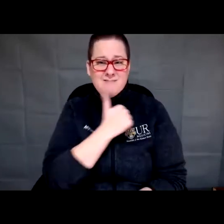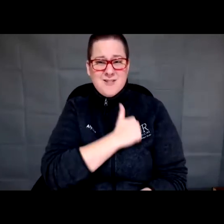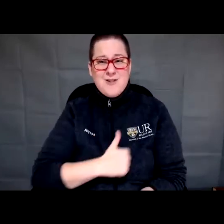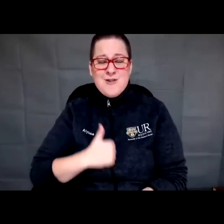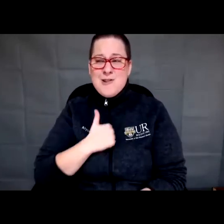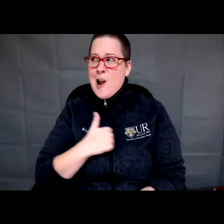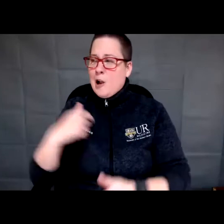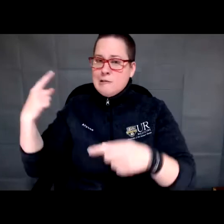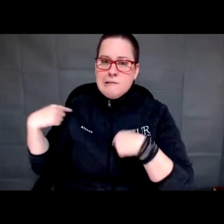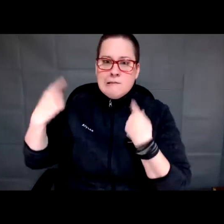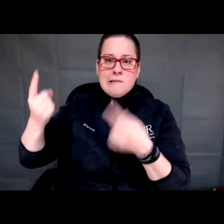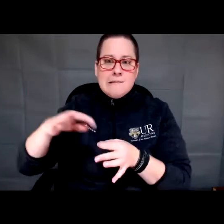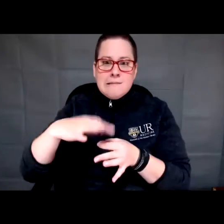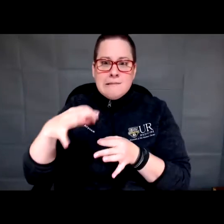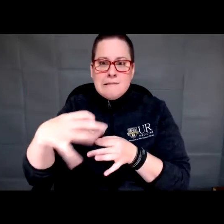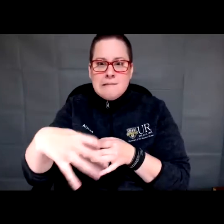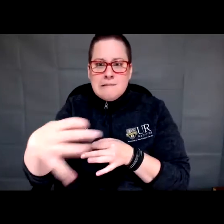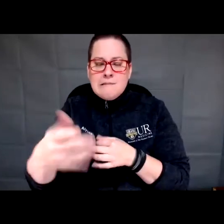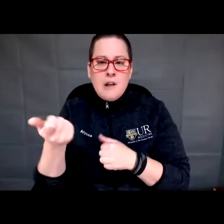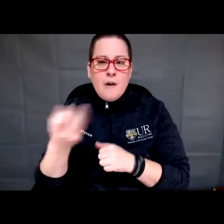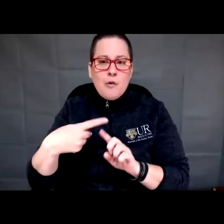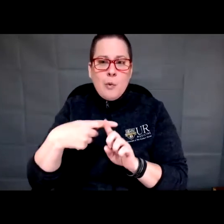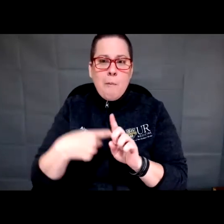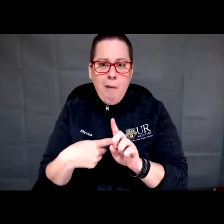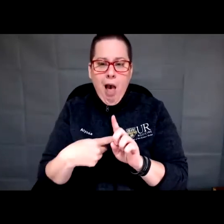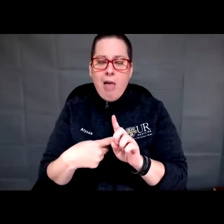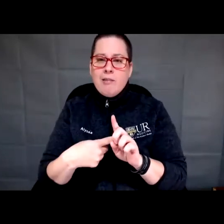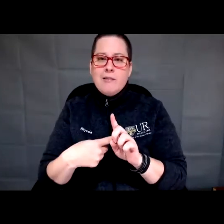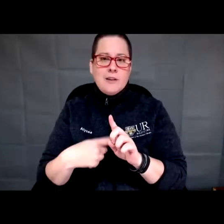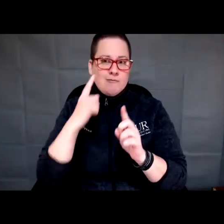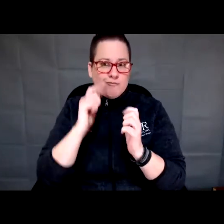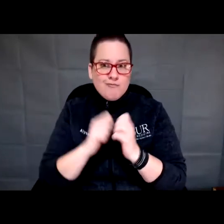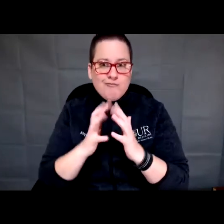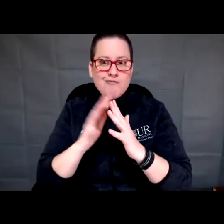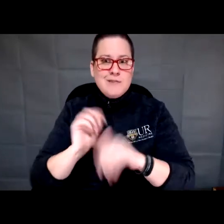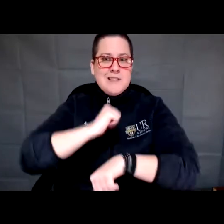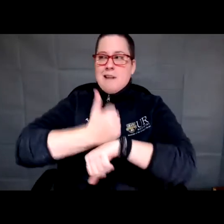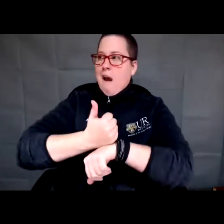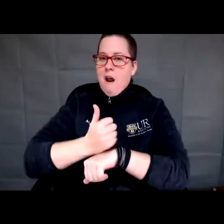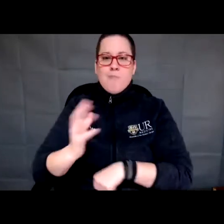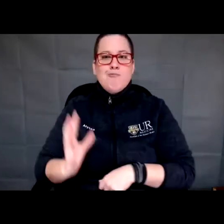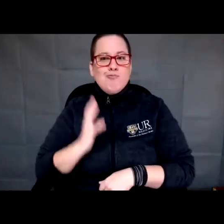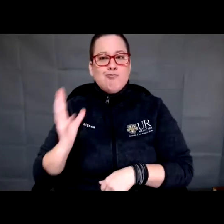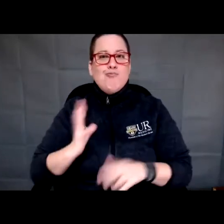taken a couple months here to get everyone together in a forum.